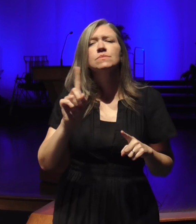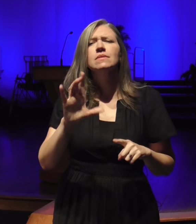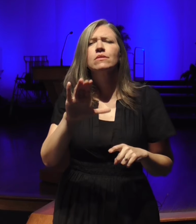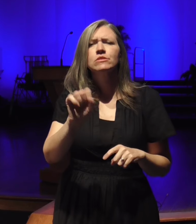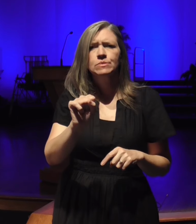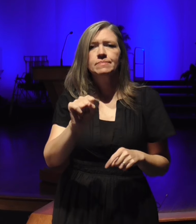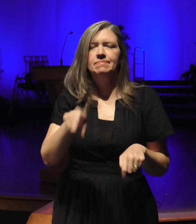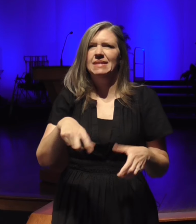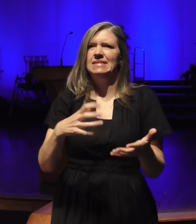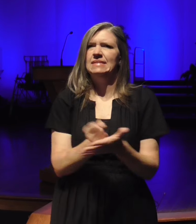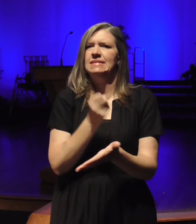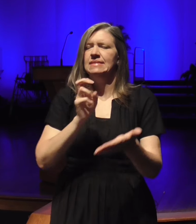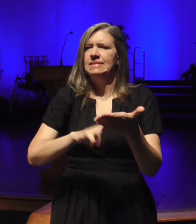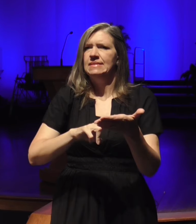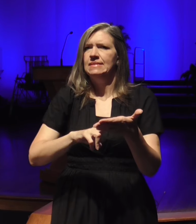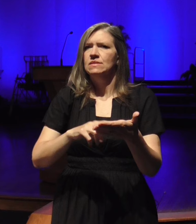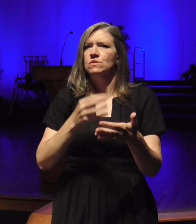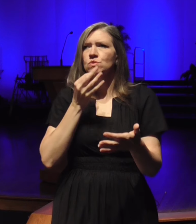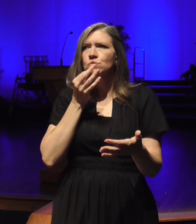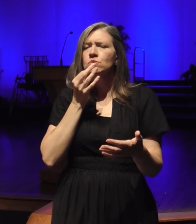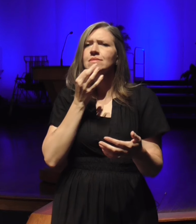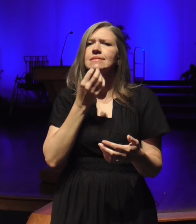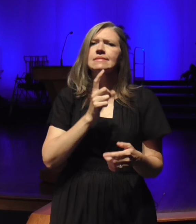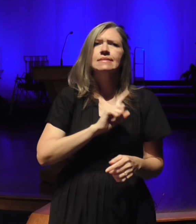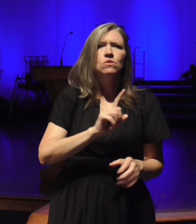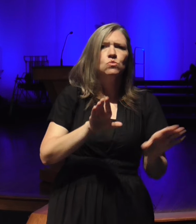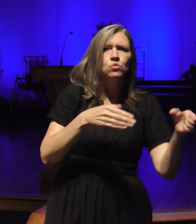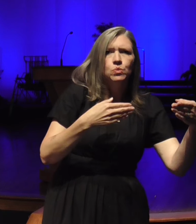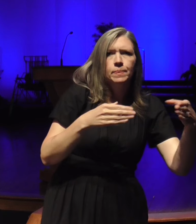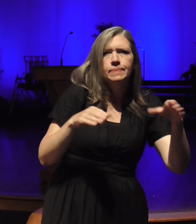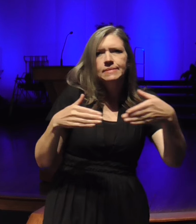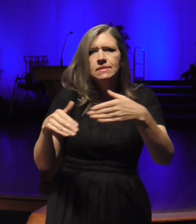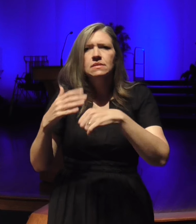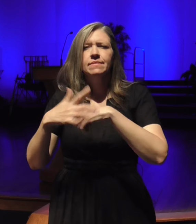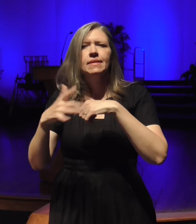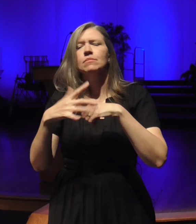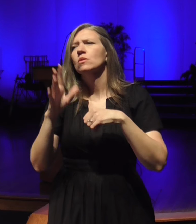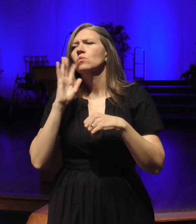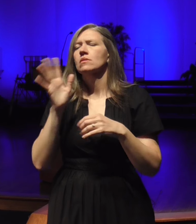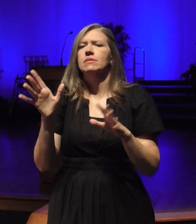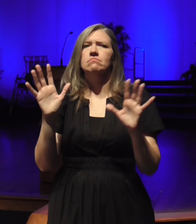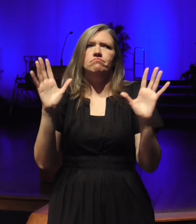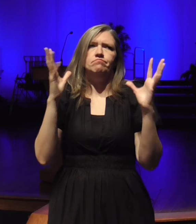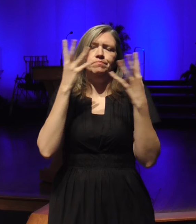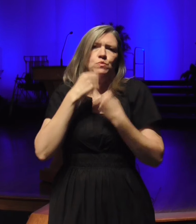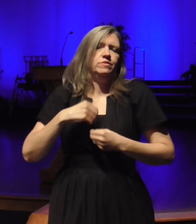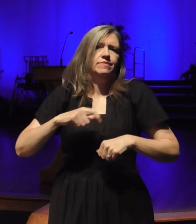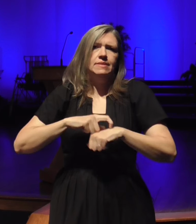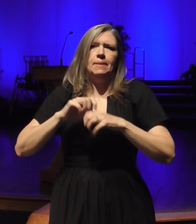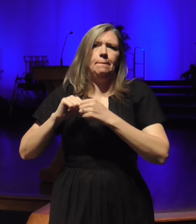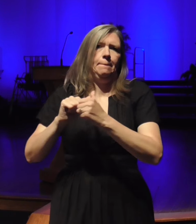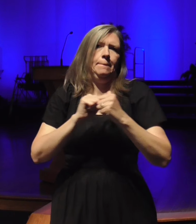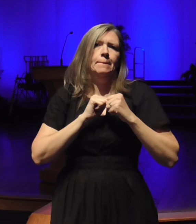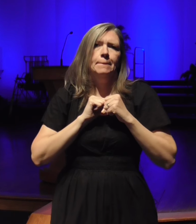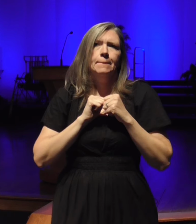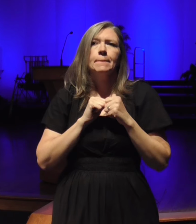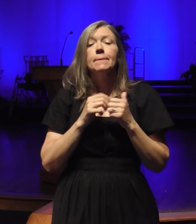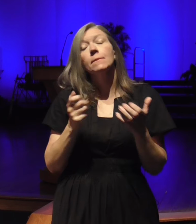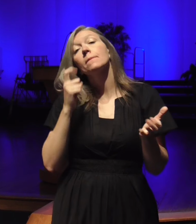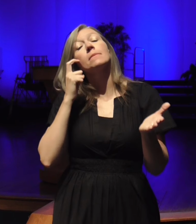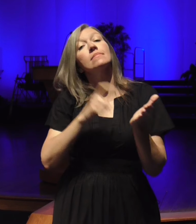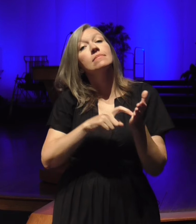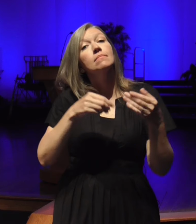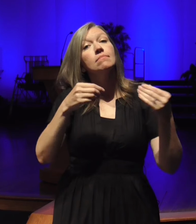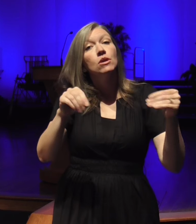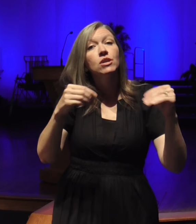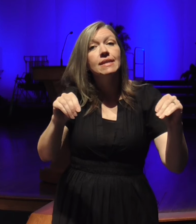and Samira. It's going to be a wonderful experience in Colorado Springs, but you do have to register soon. There are single rooms